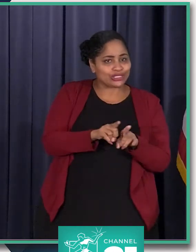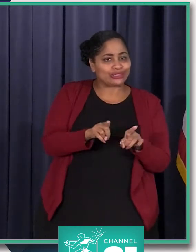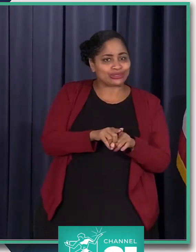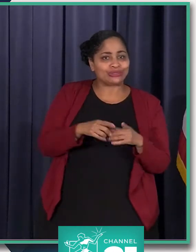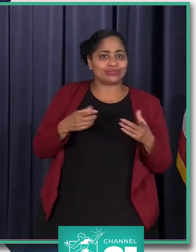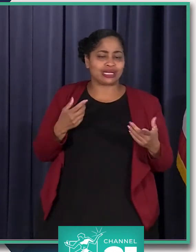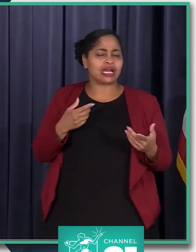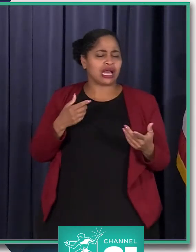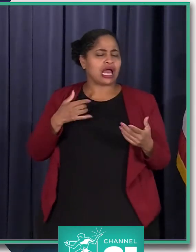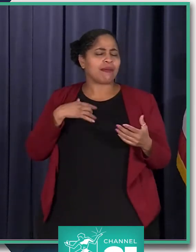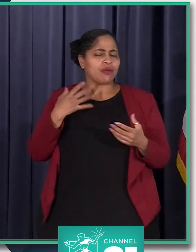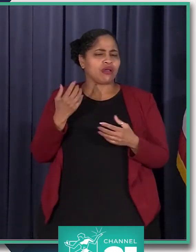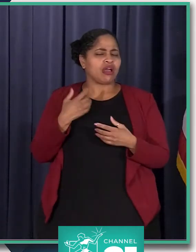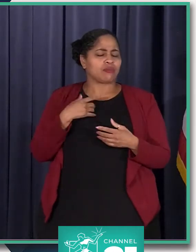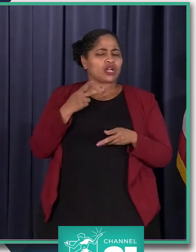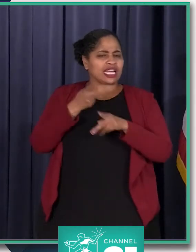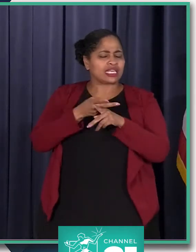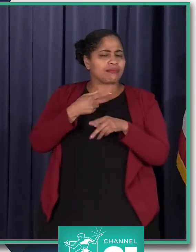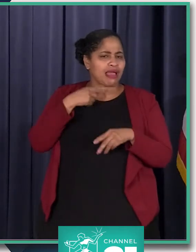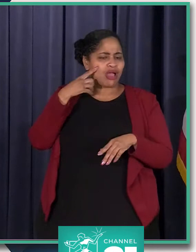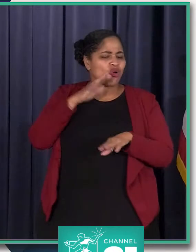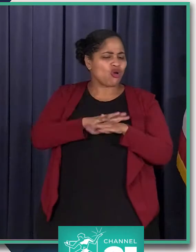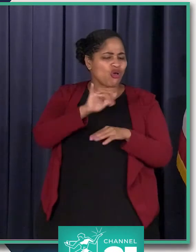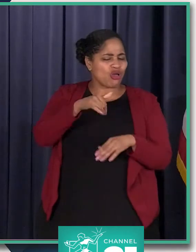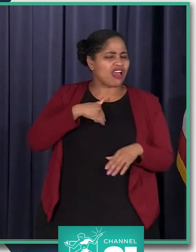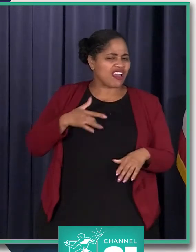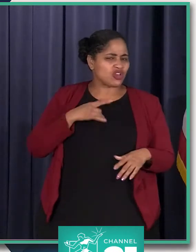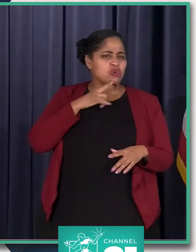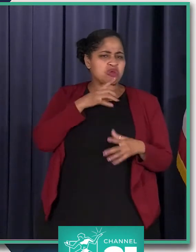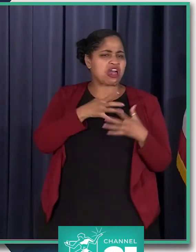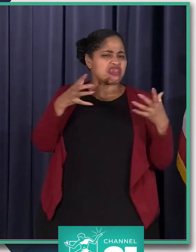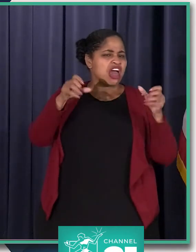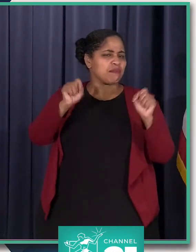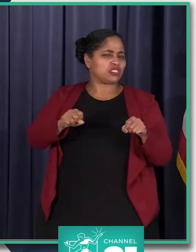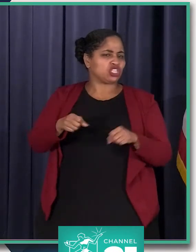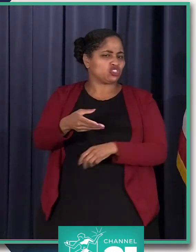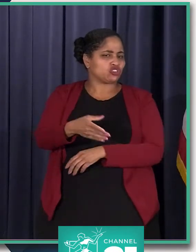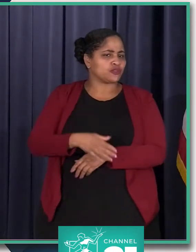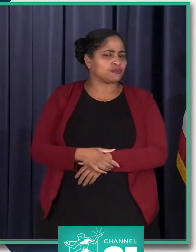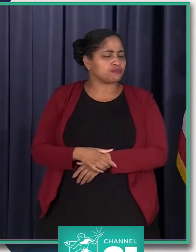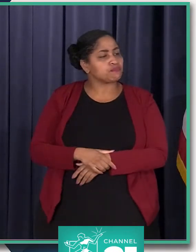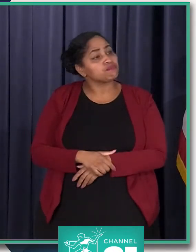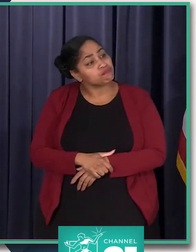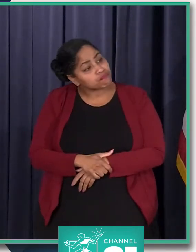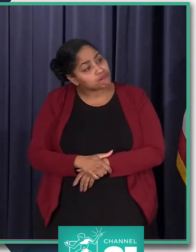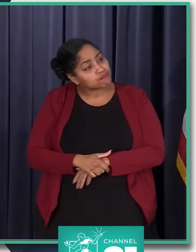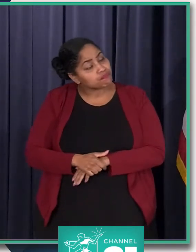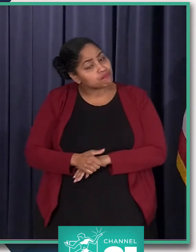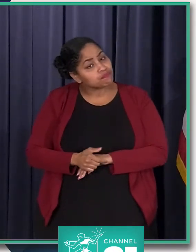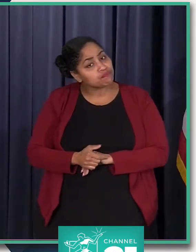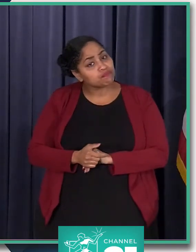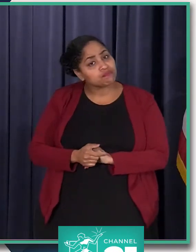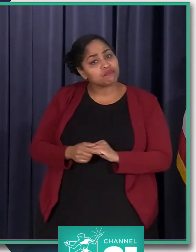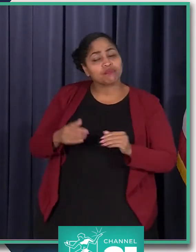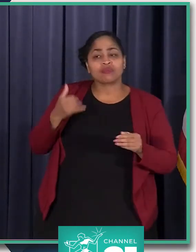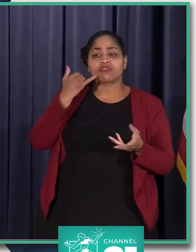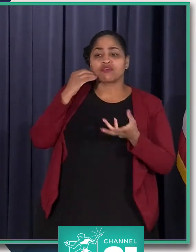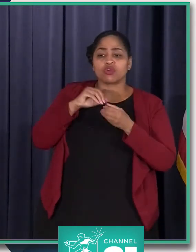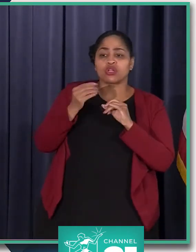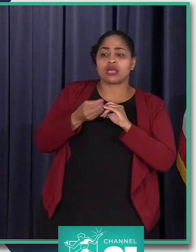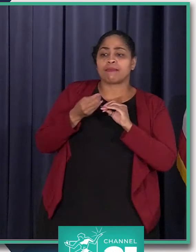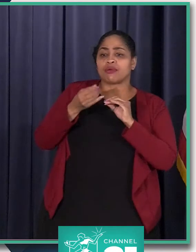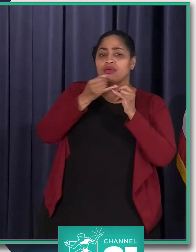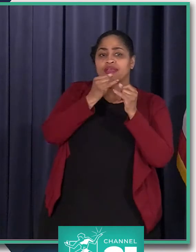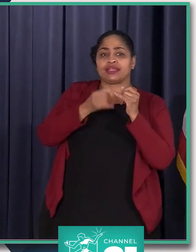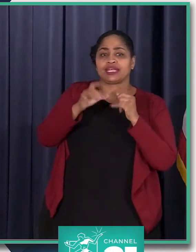I'm going to hang with this till we get Dexter done, because I just think it has enormous potential. Yes? Okay, next is phone number ending